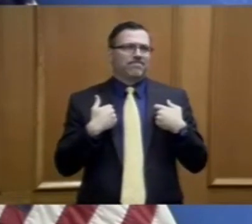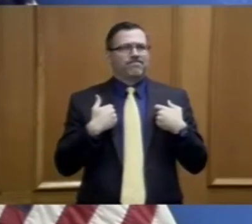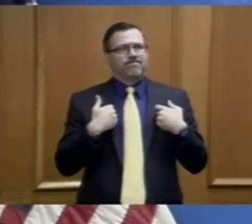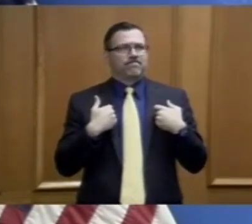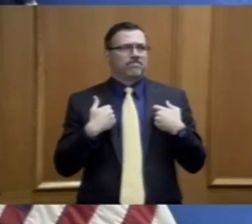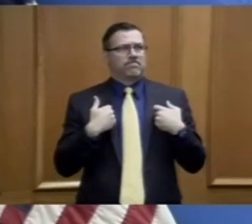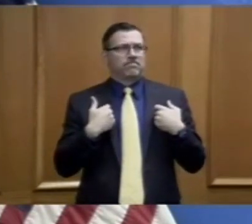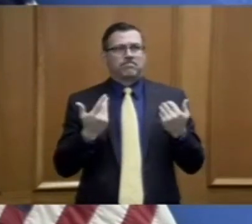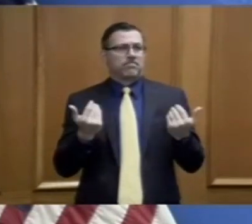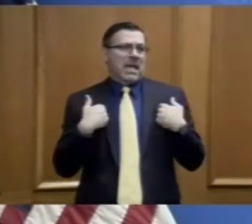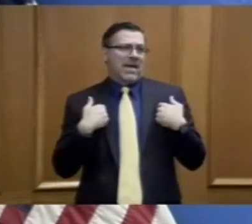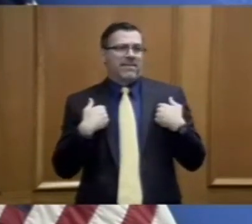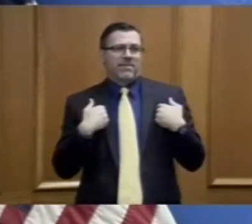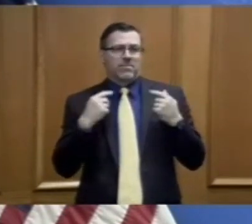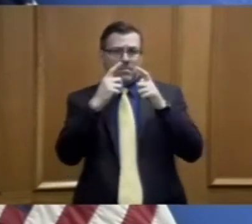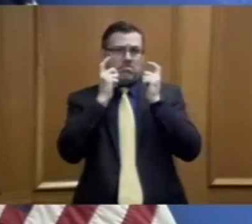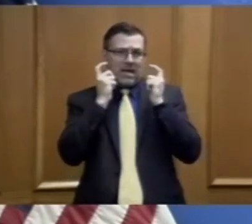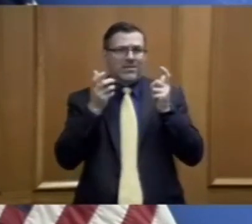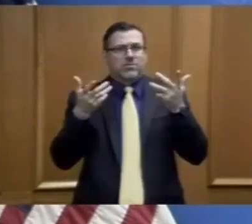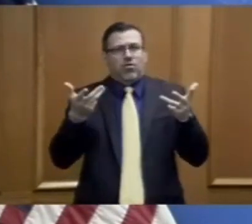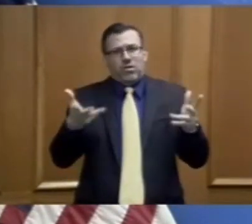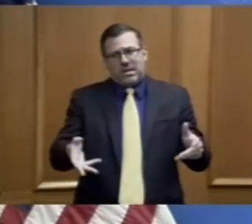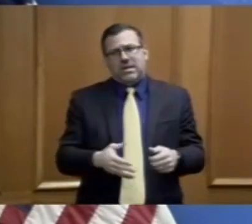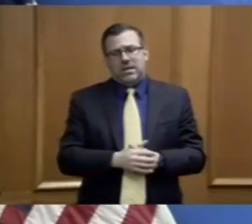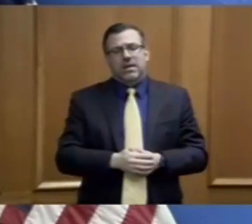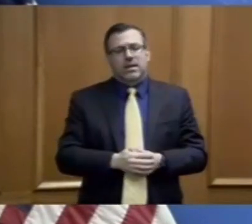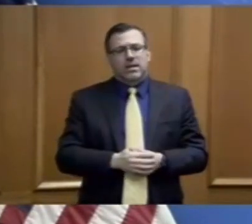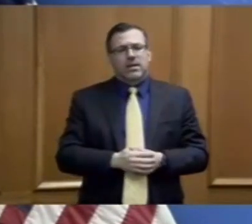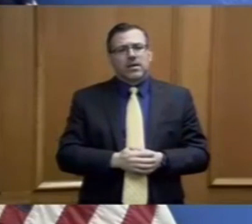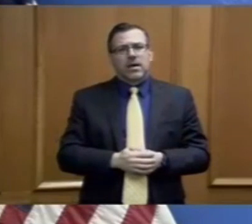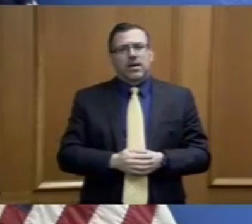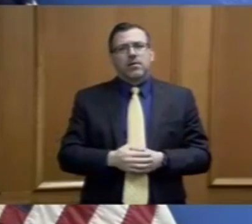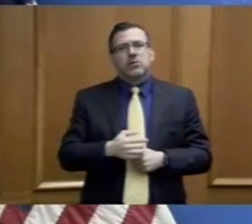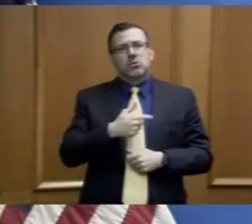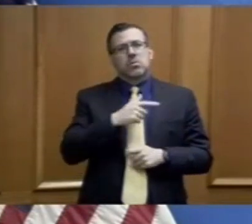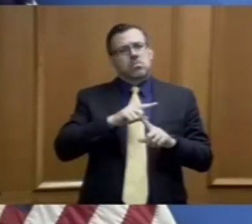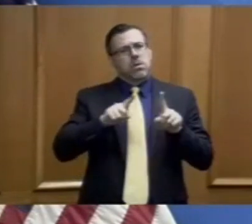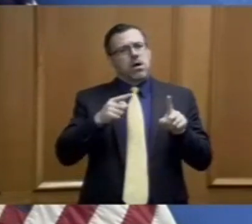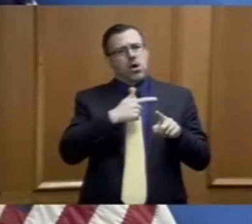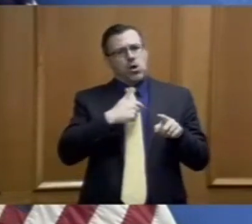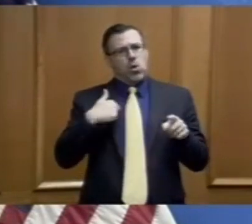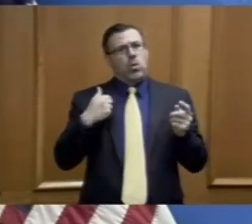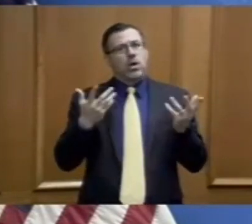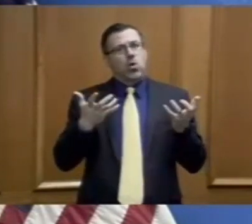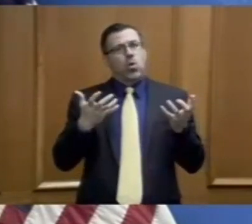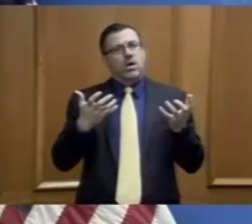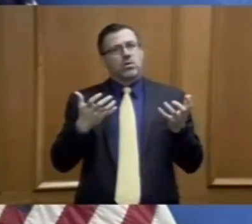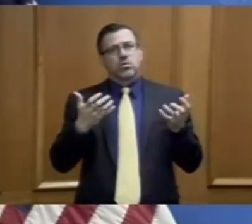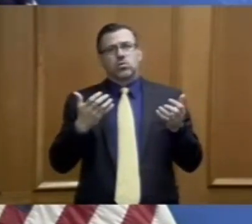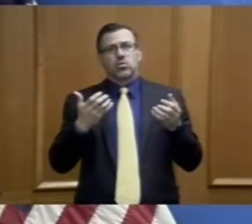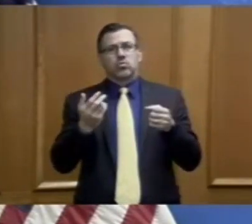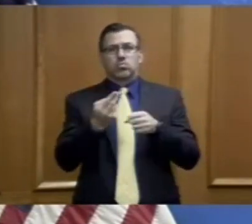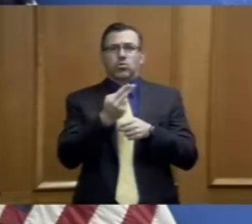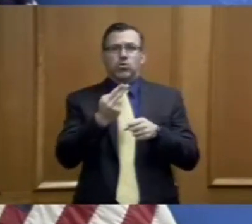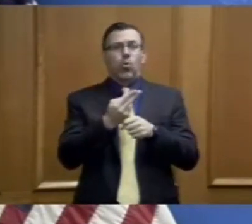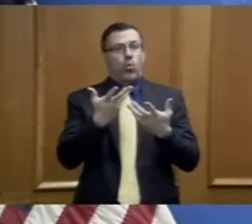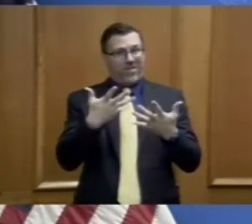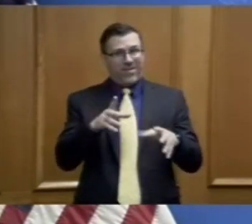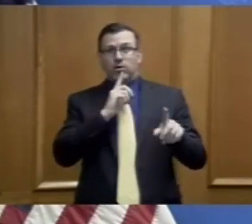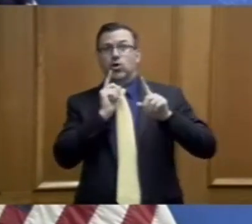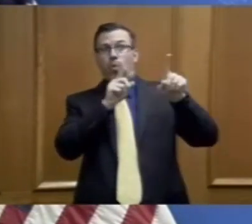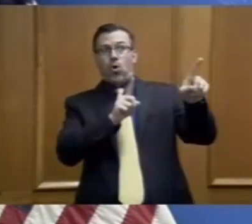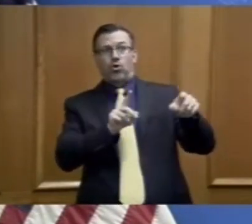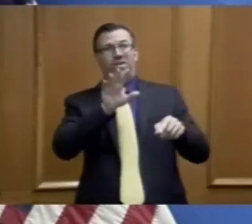found masks for themselves. We expect that to happen, but we want to use this order of 5 million masks